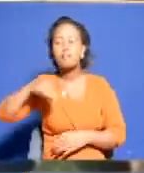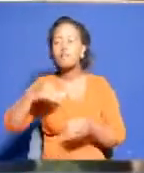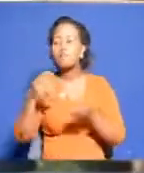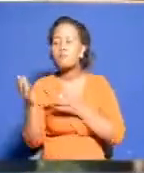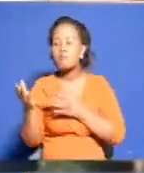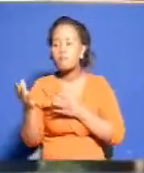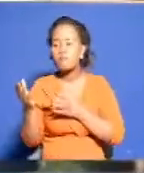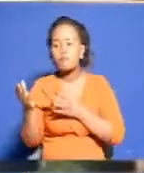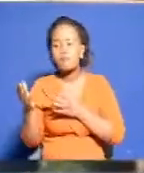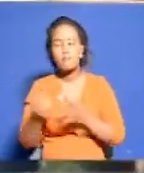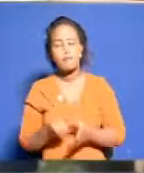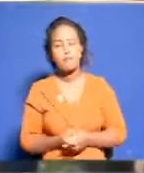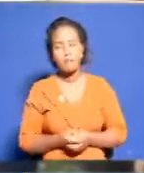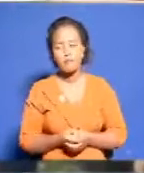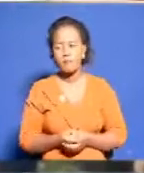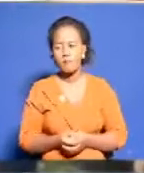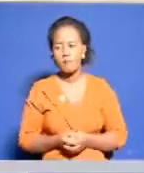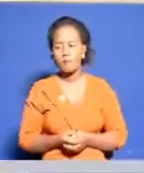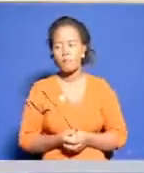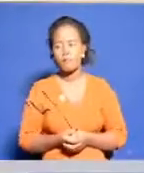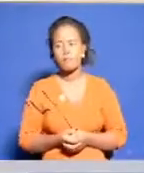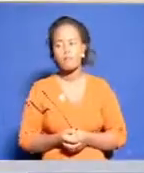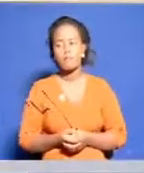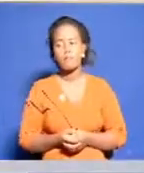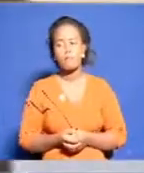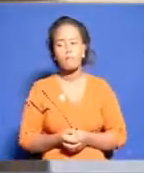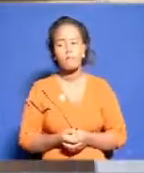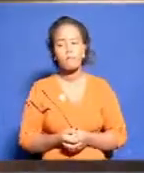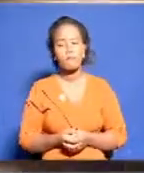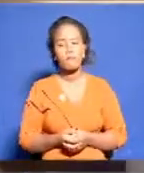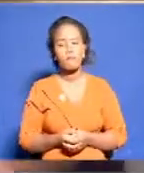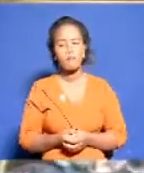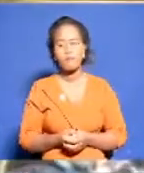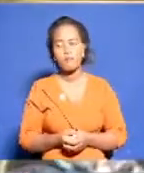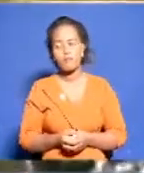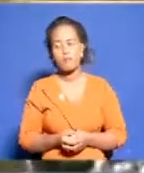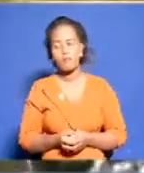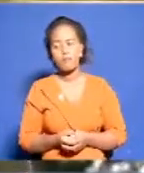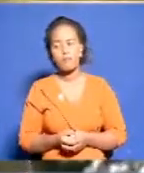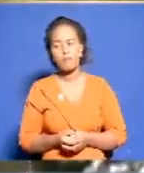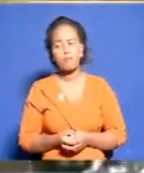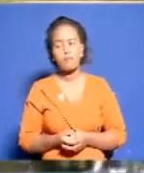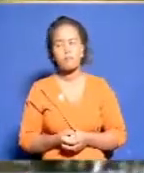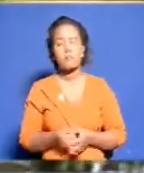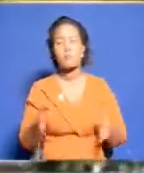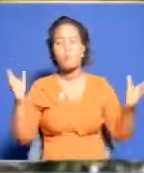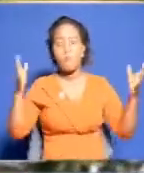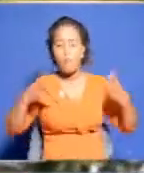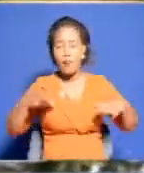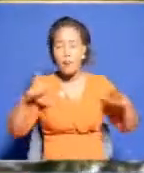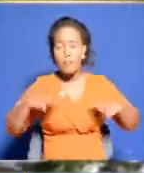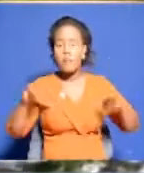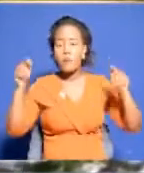Feed money. Wholesome nutrition for the long coat melt. Wananchi siku hizi